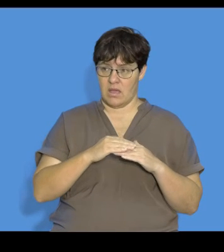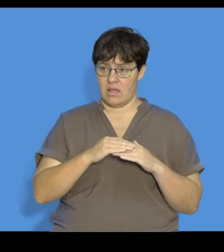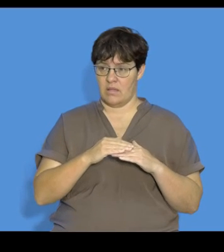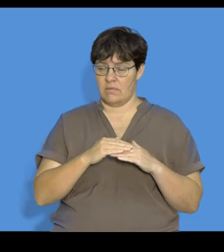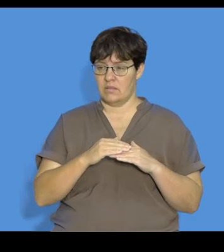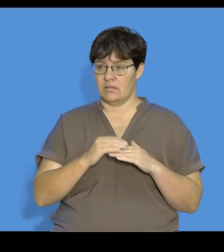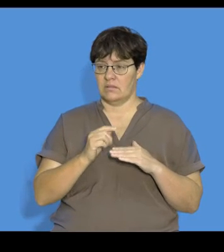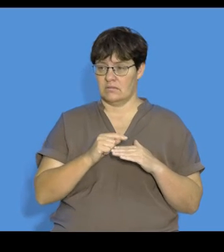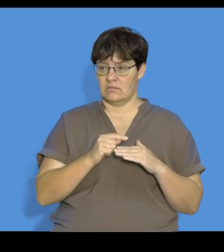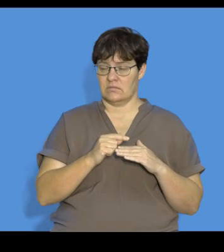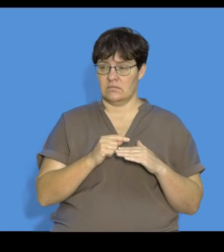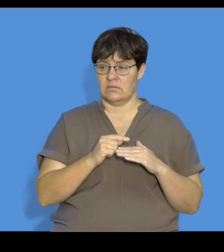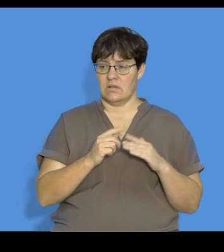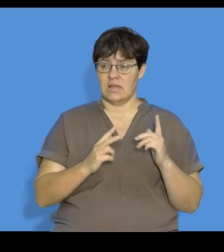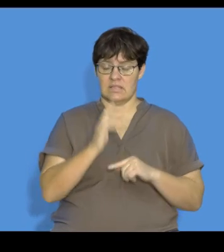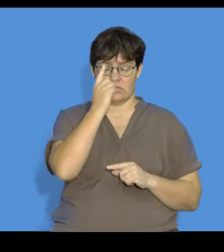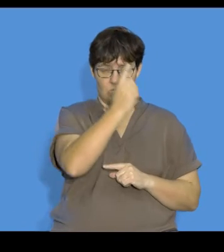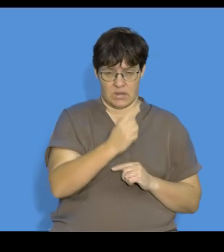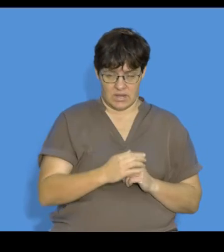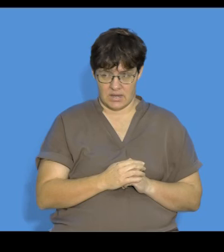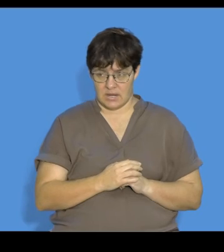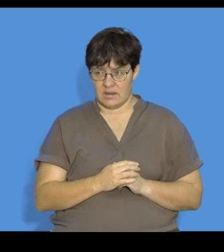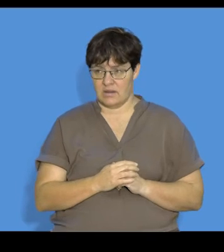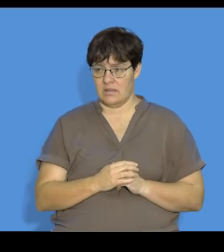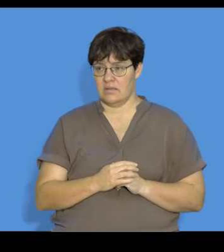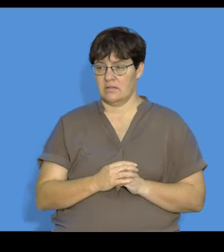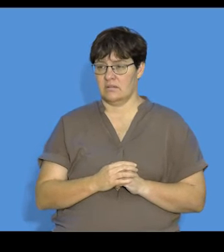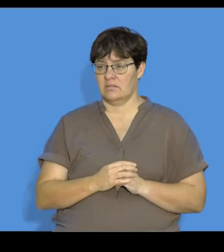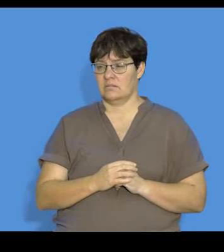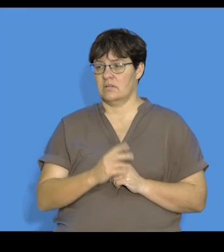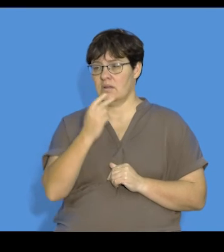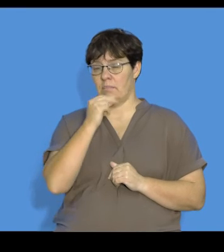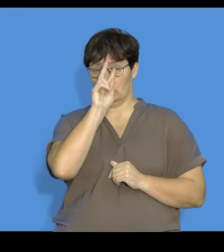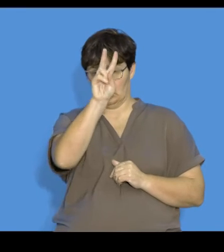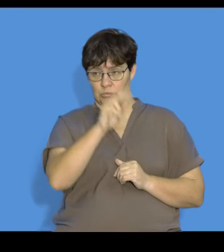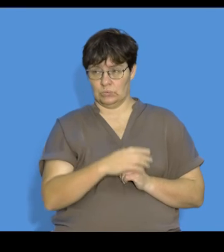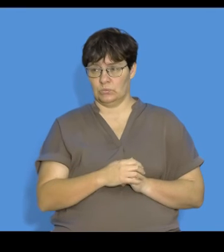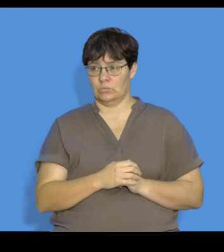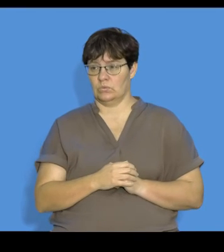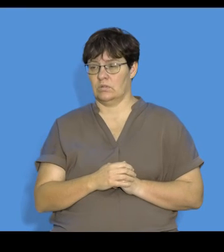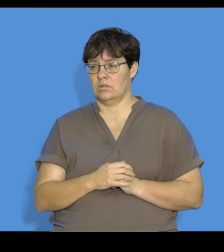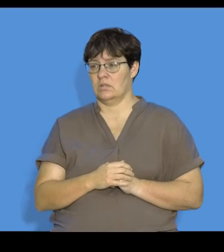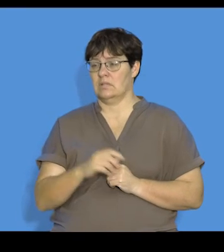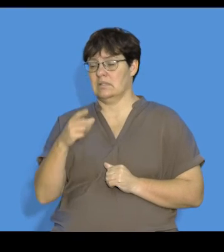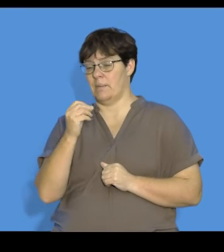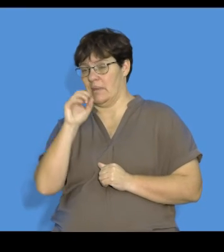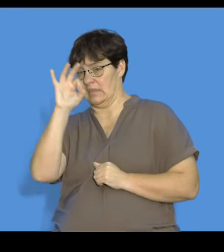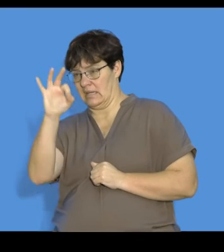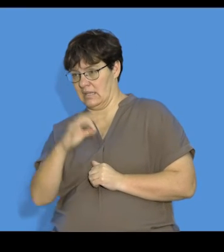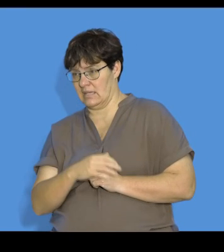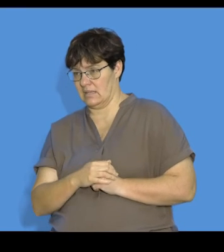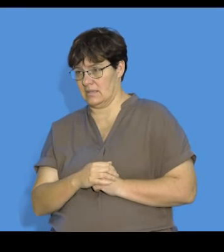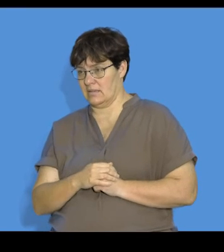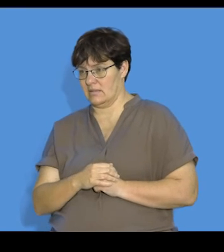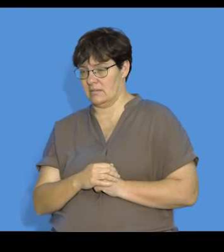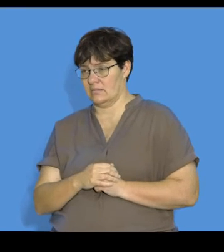above, so I'll call this a section number 1 or segment number 1, and this will be segment number 2, and that side